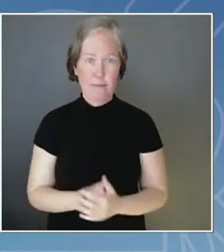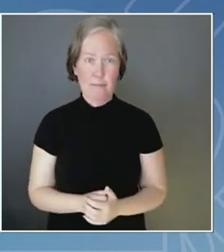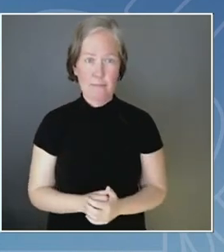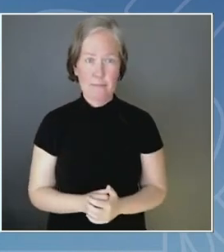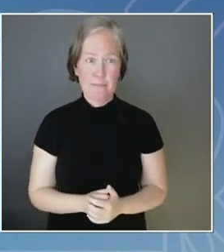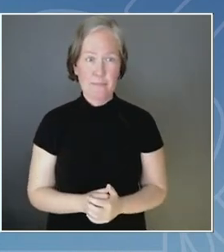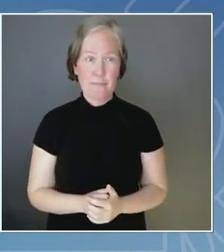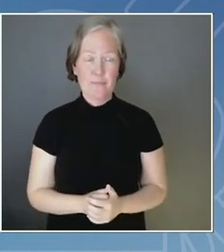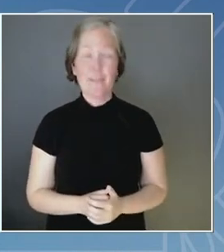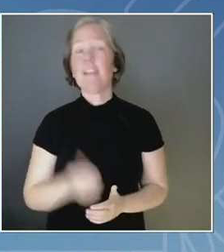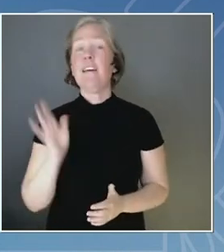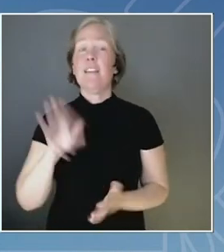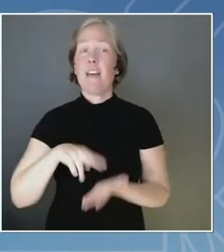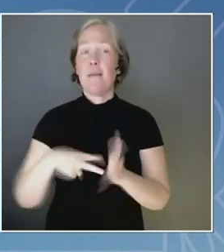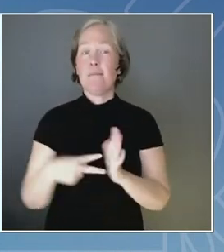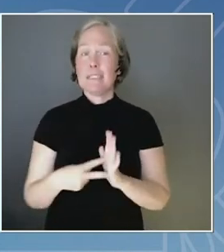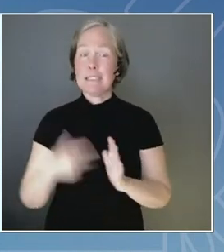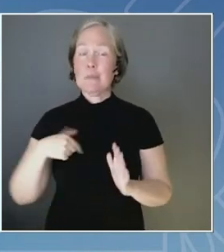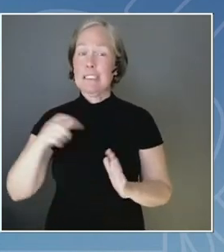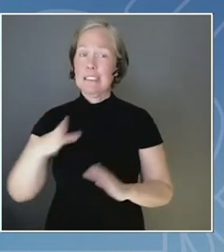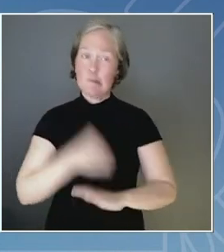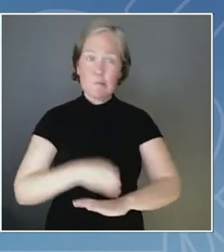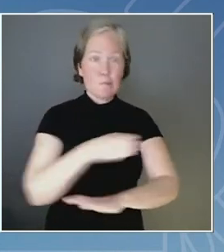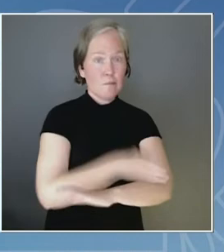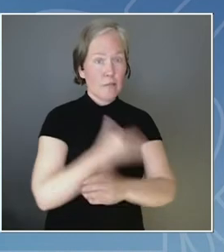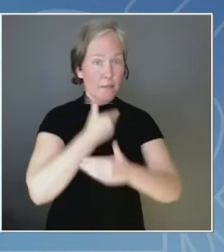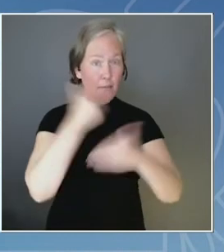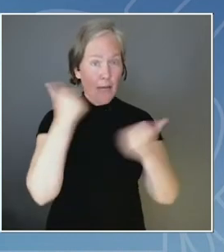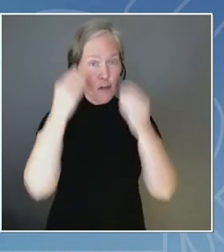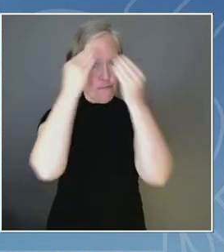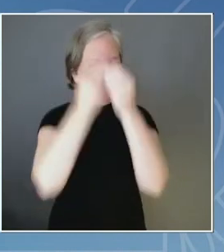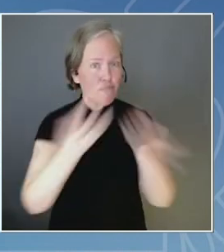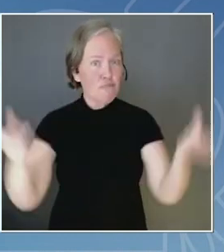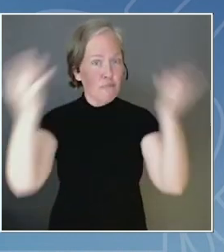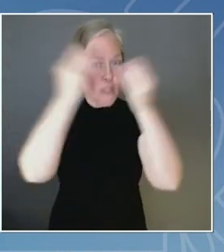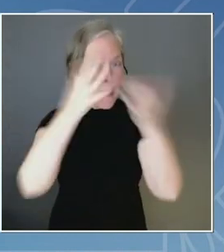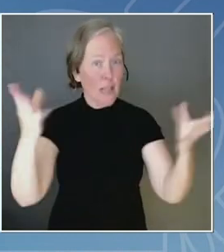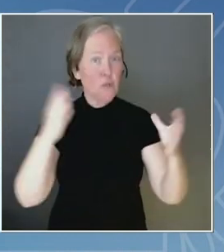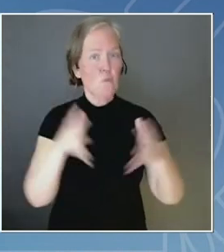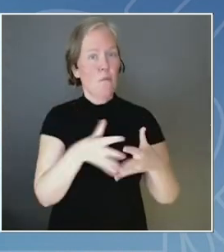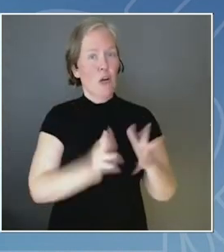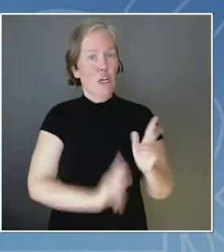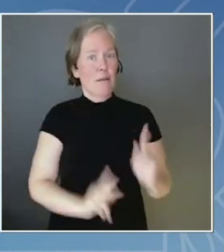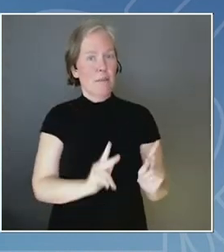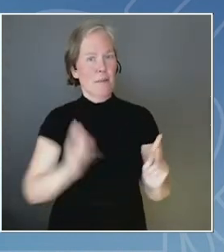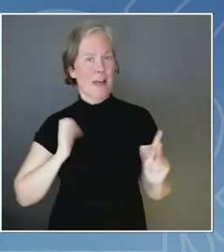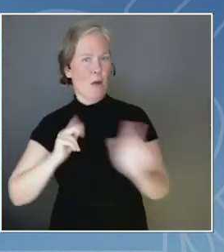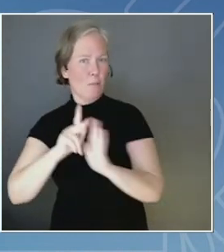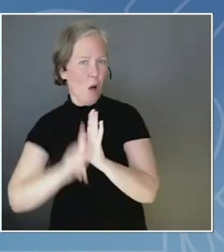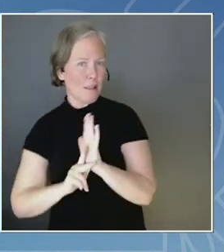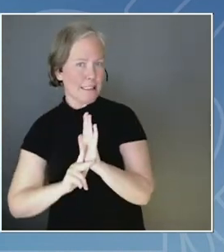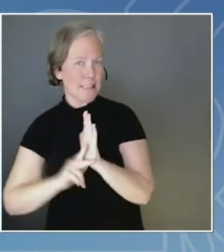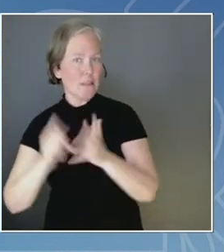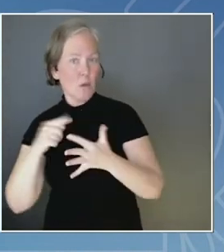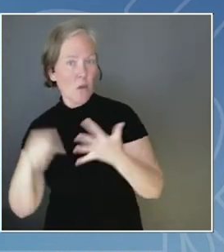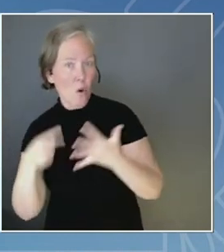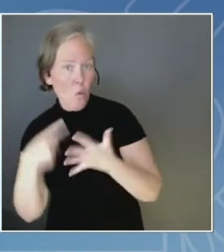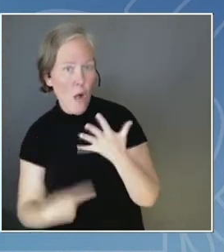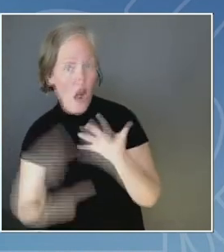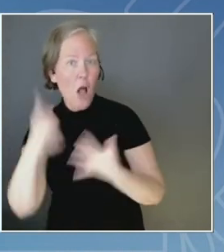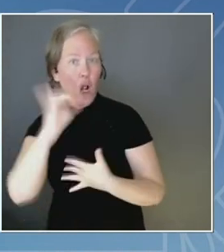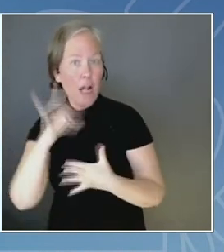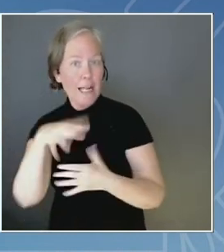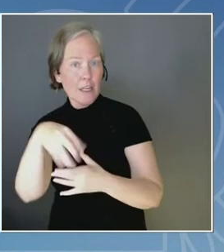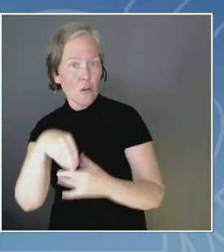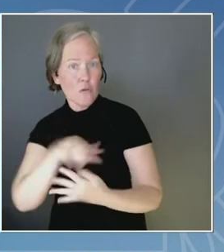that is doing a better job of communicating to Americans about what our policies are and how they benefit our country. And of